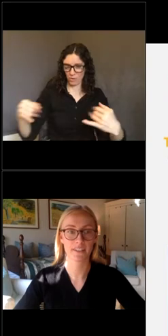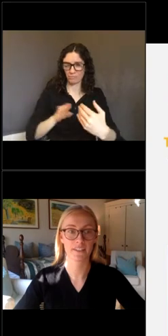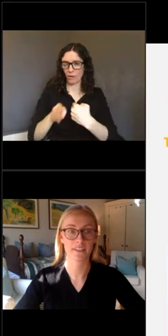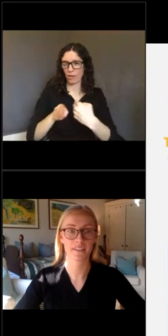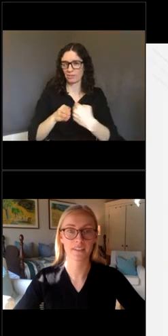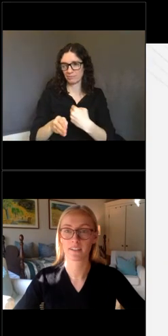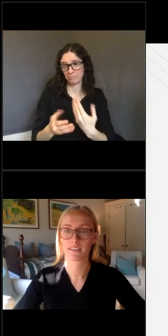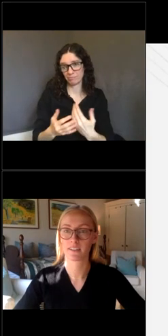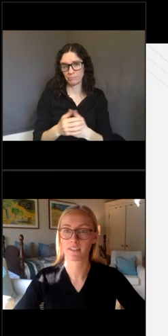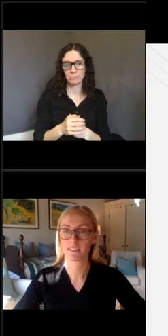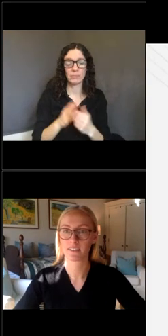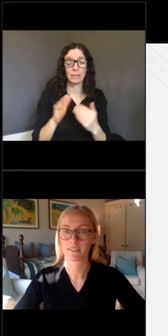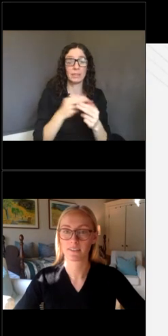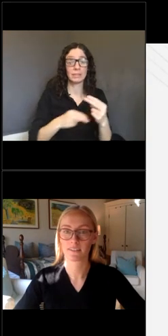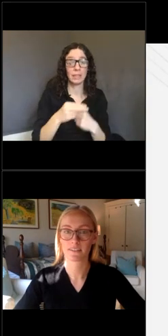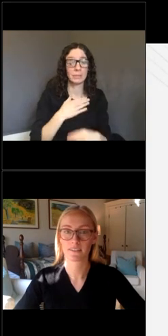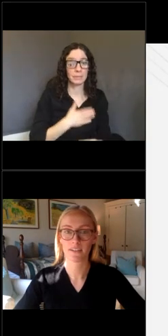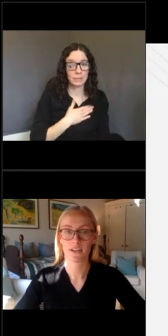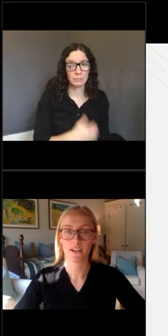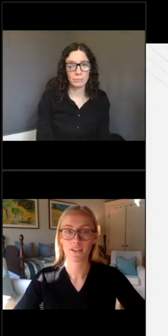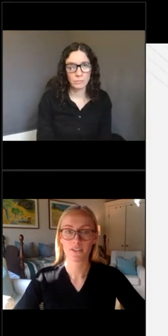please.